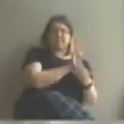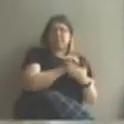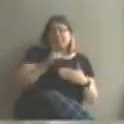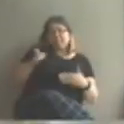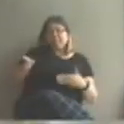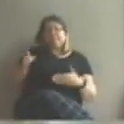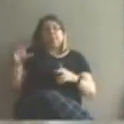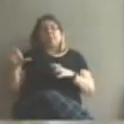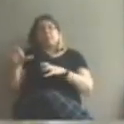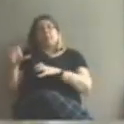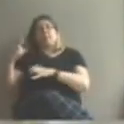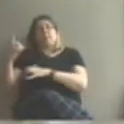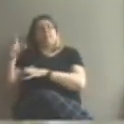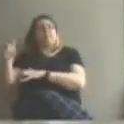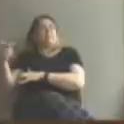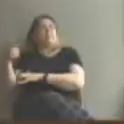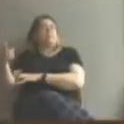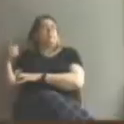other person in their strong suit.